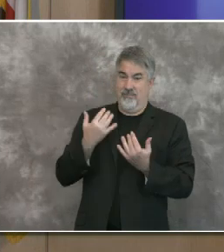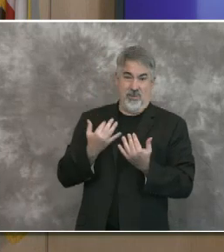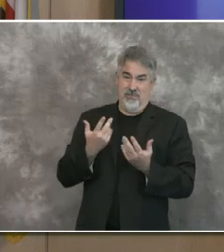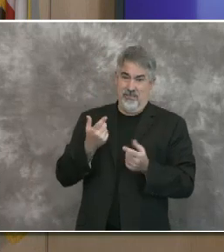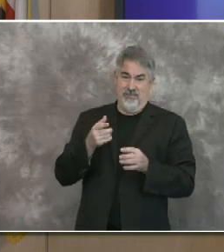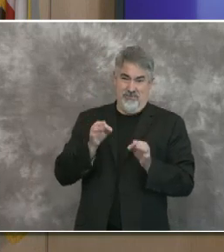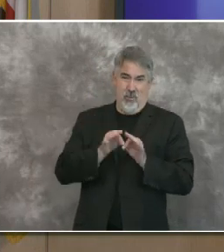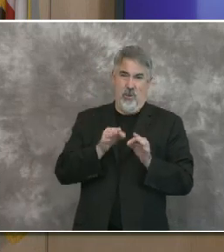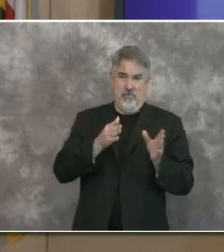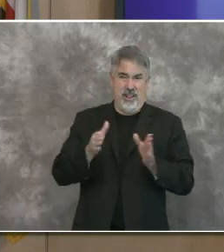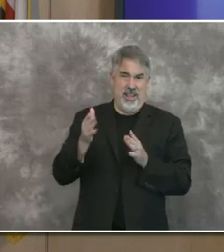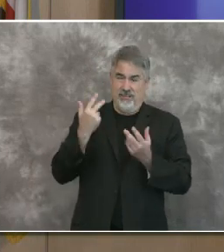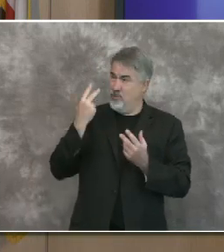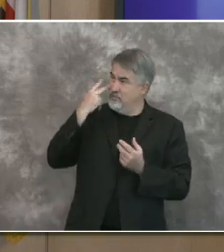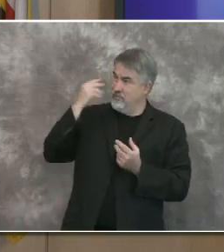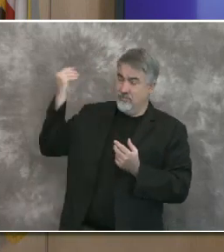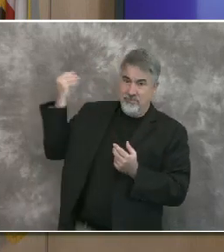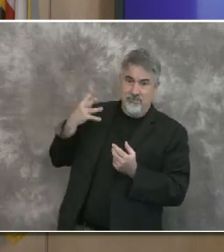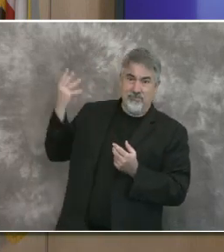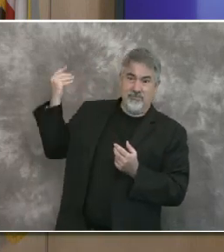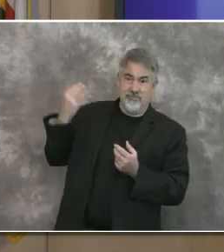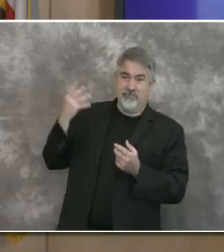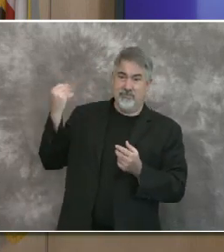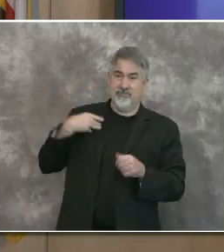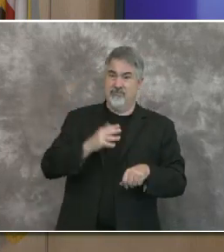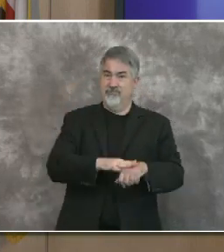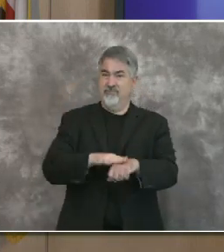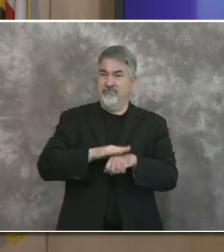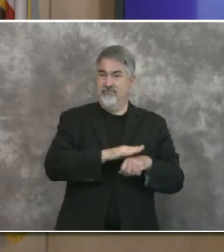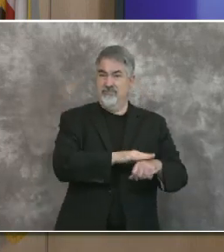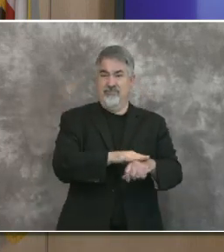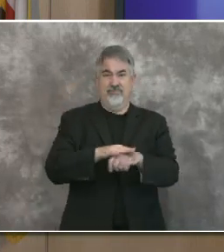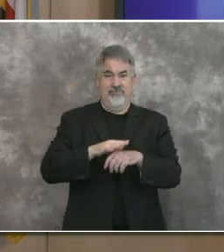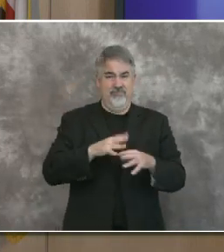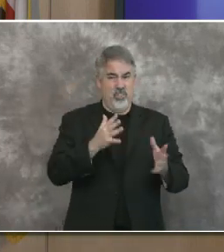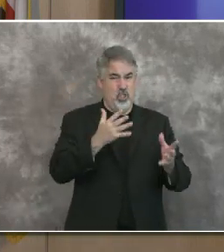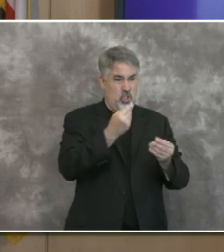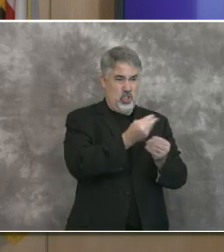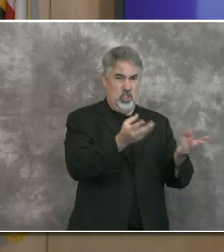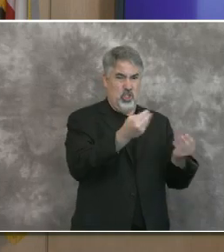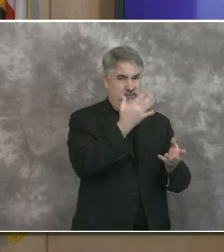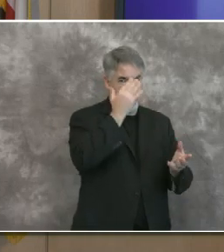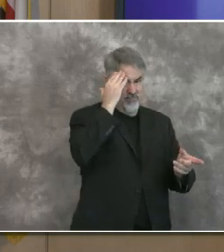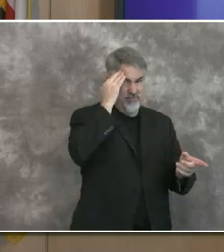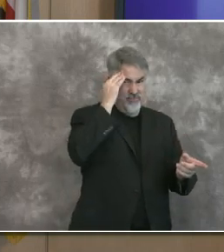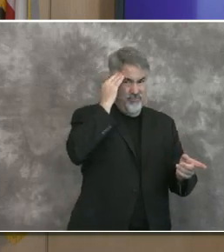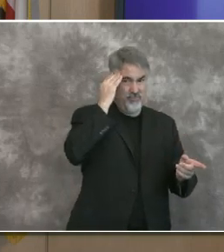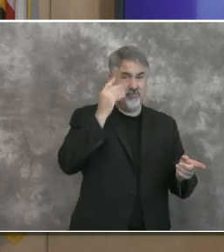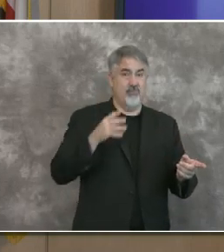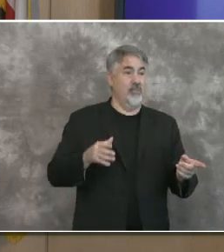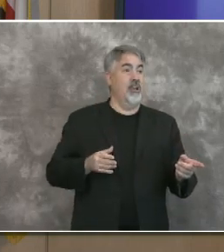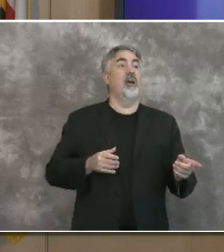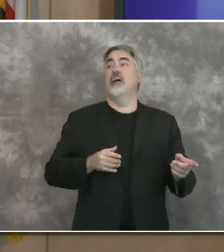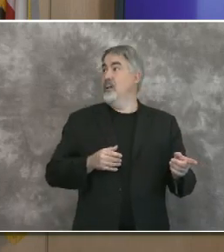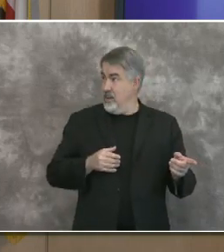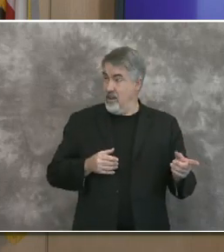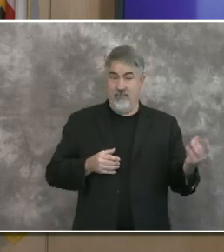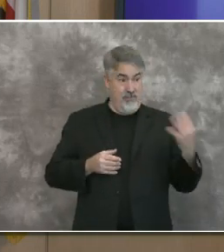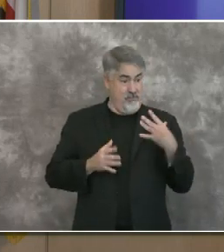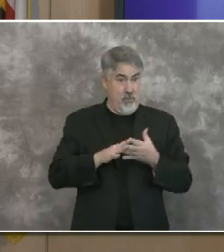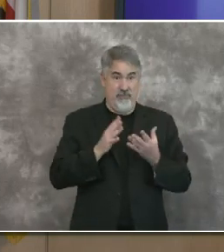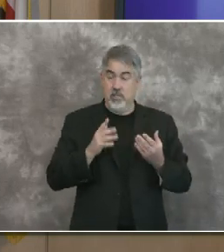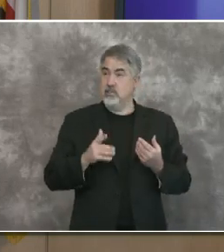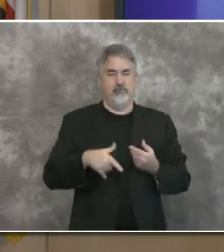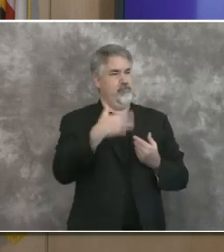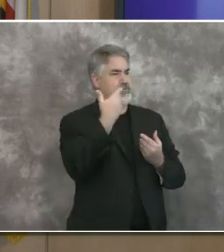this is what you'll need to do when we get the green light. We have gotten the green light on a number of sectors of stage 2. Those